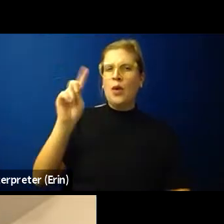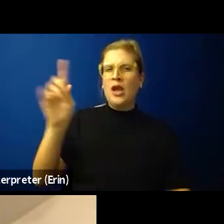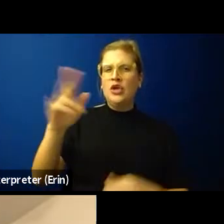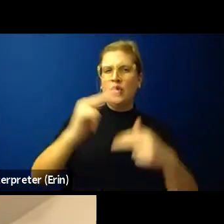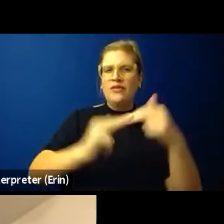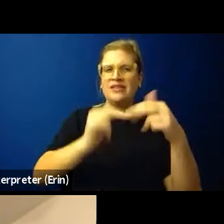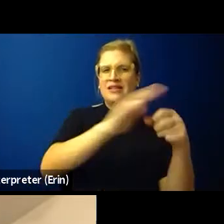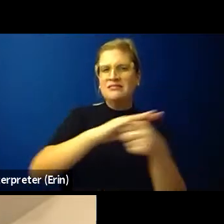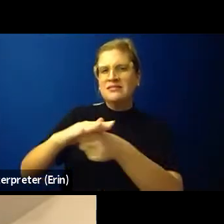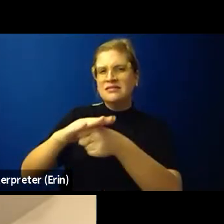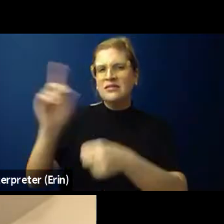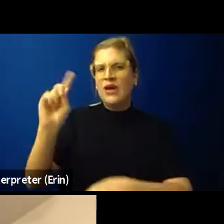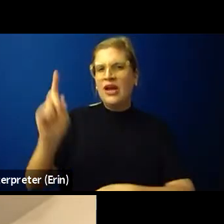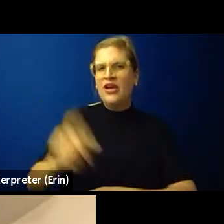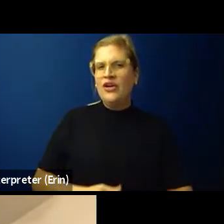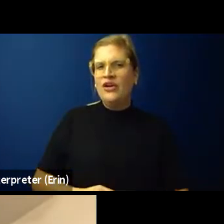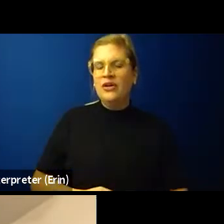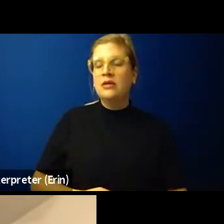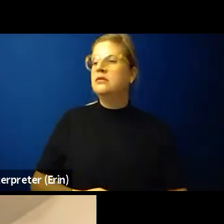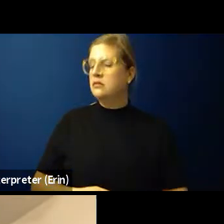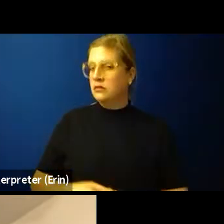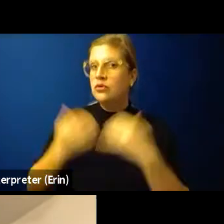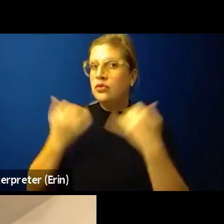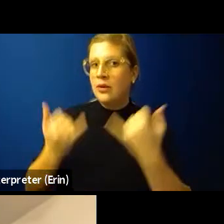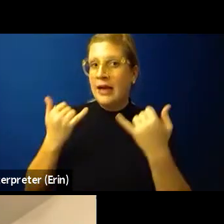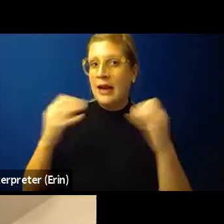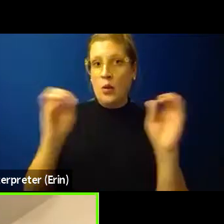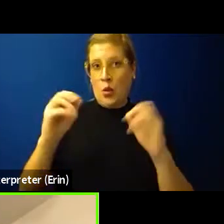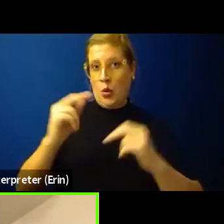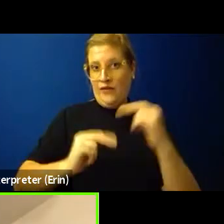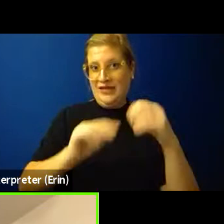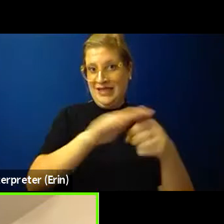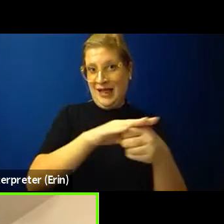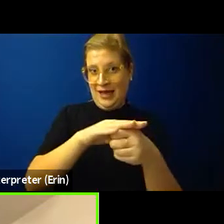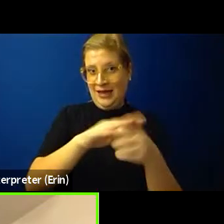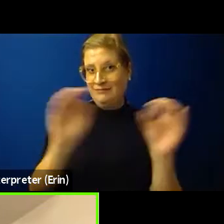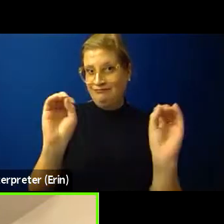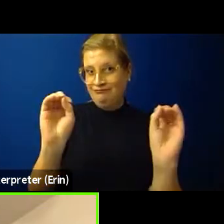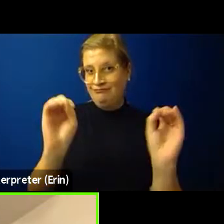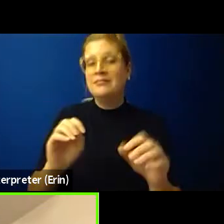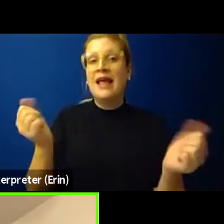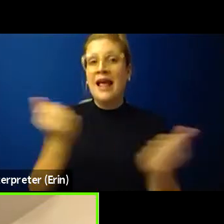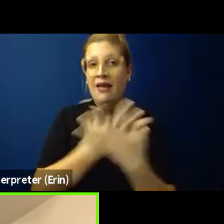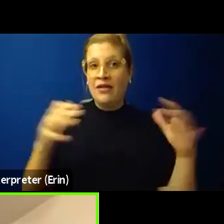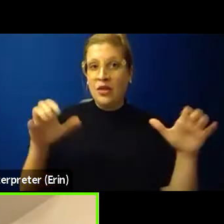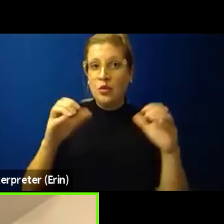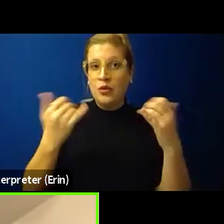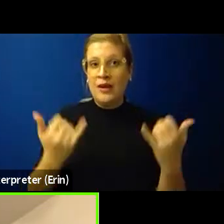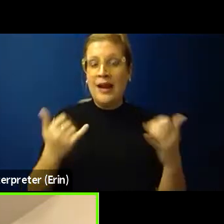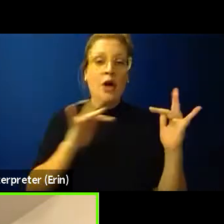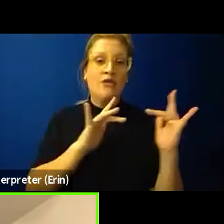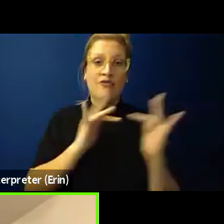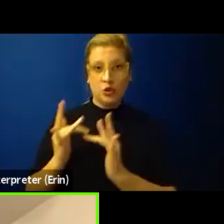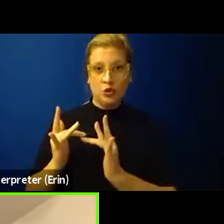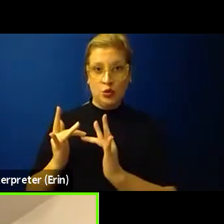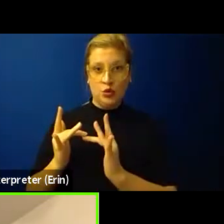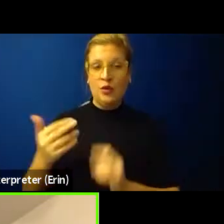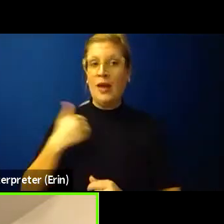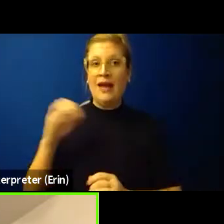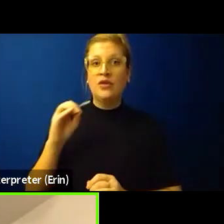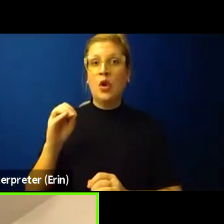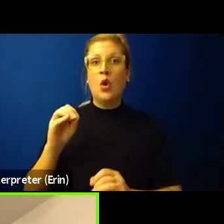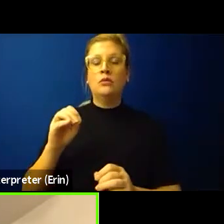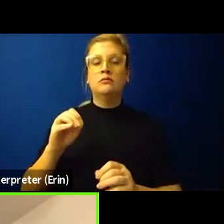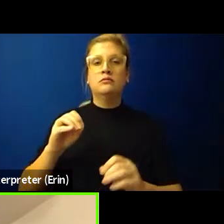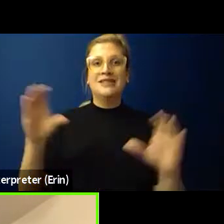located? So right now we don't have a facility so everything that we're doing now is virtual because we don't have a certificate of need.